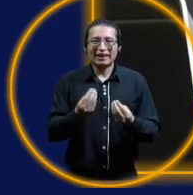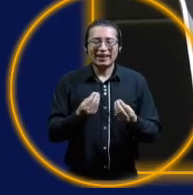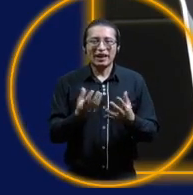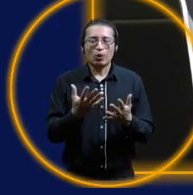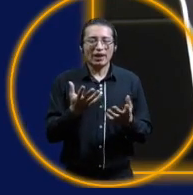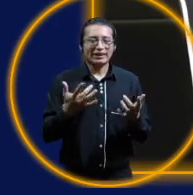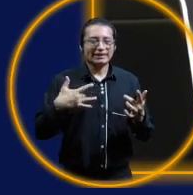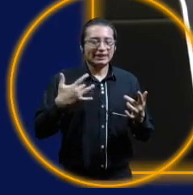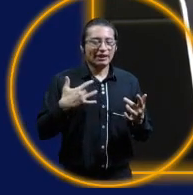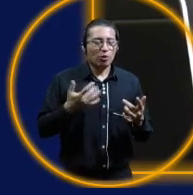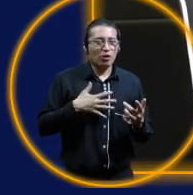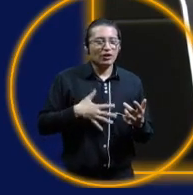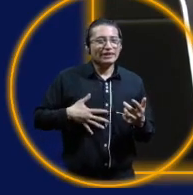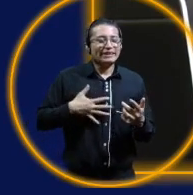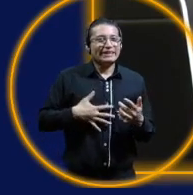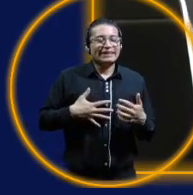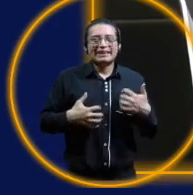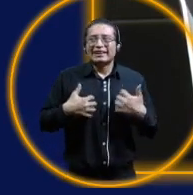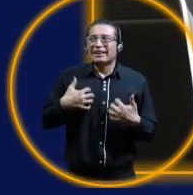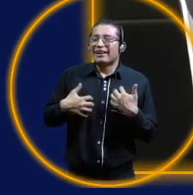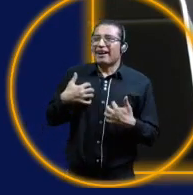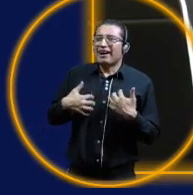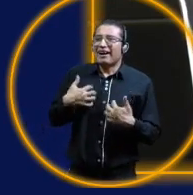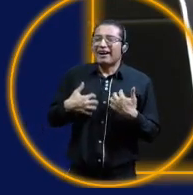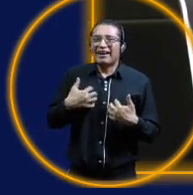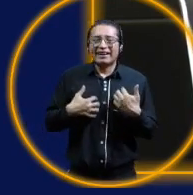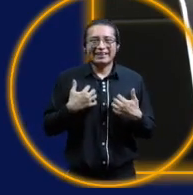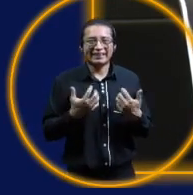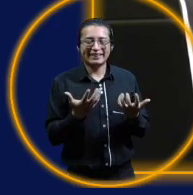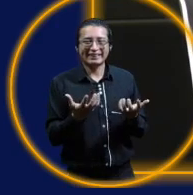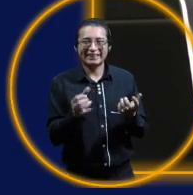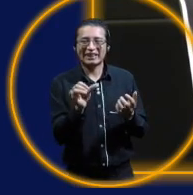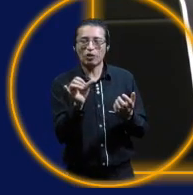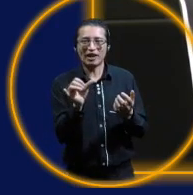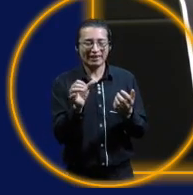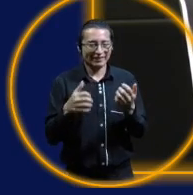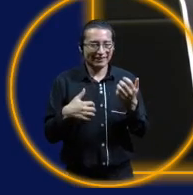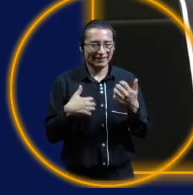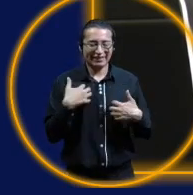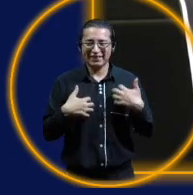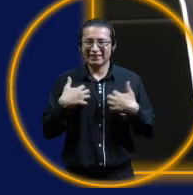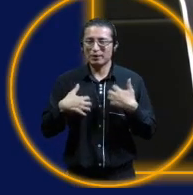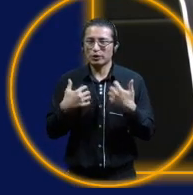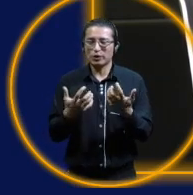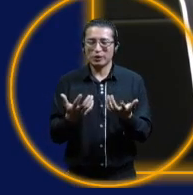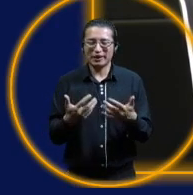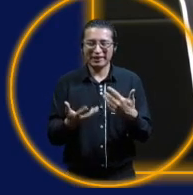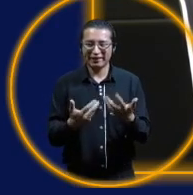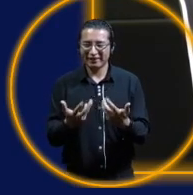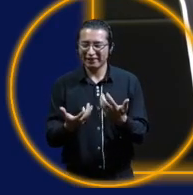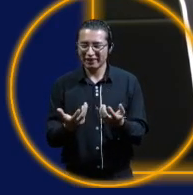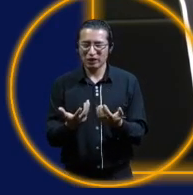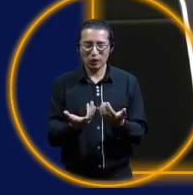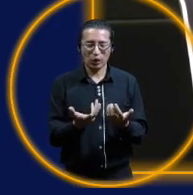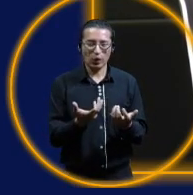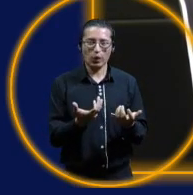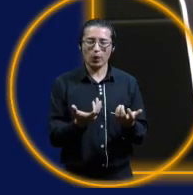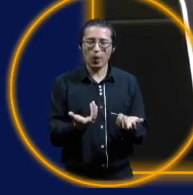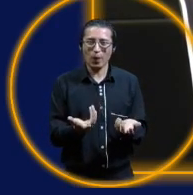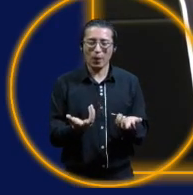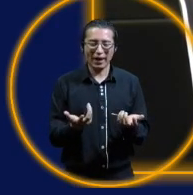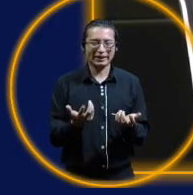this is good. It sounds like fear. And yesterday, Fred Mascherino did